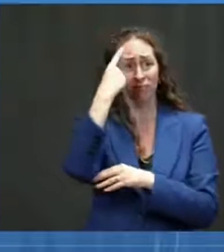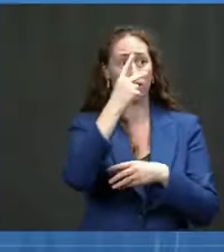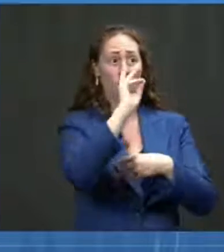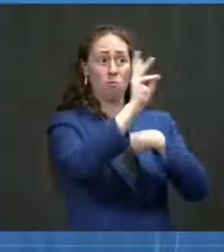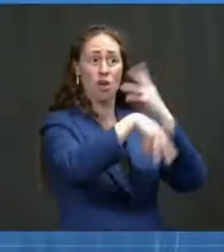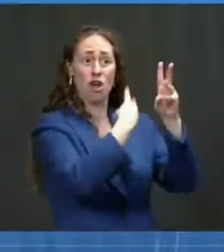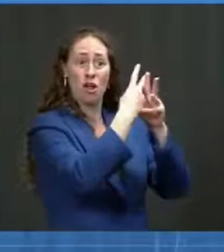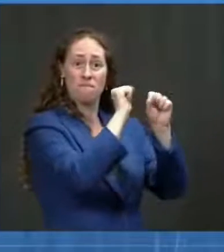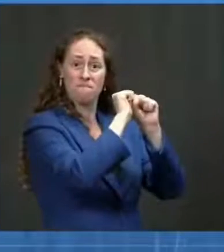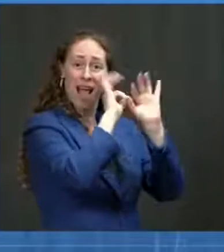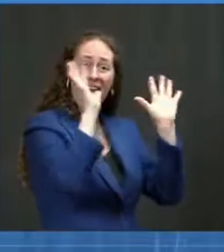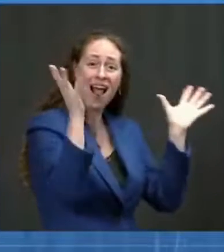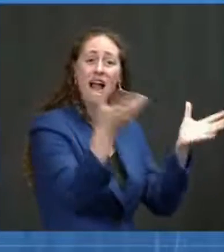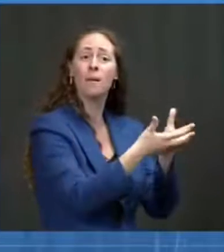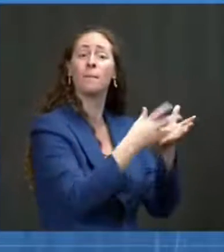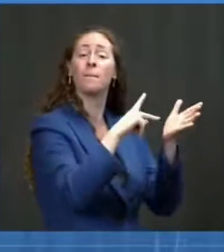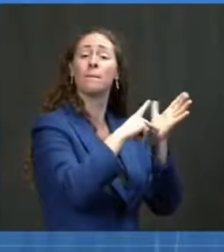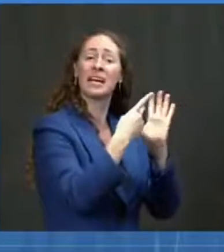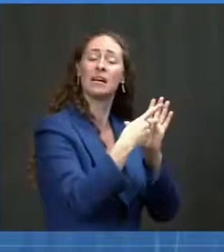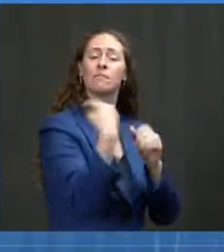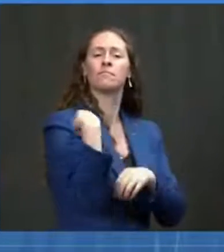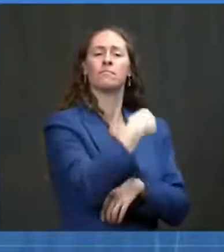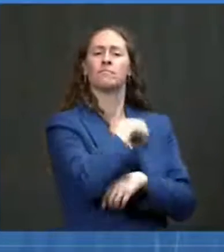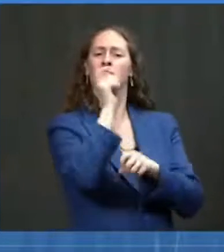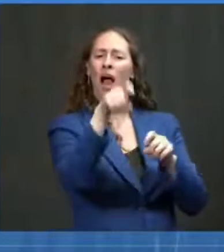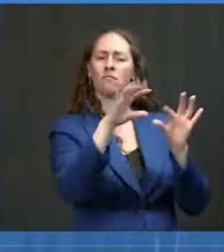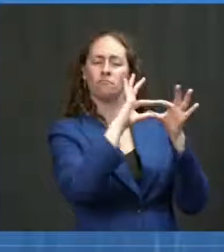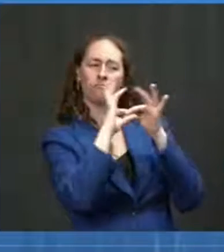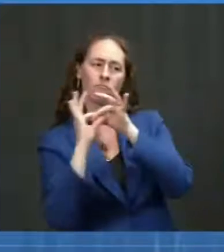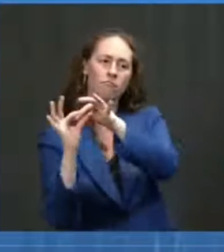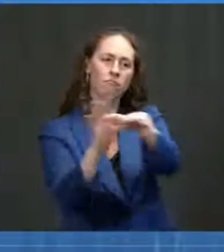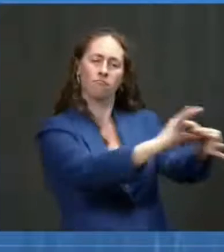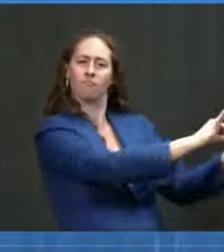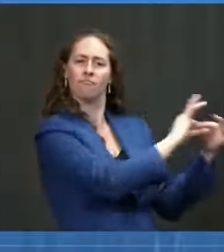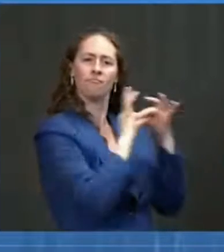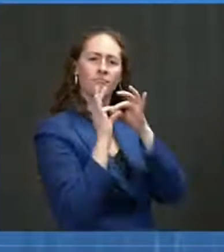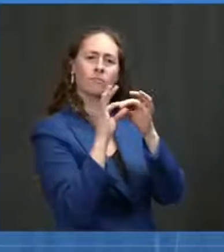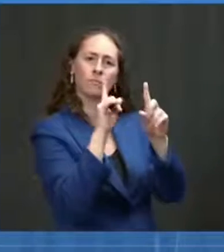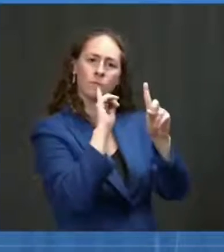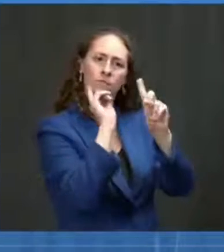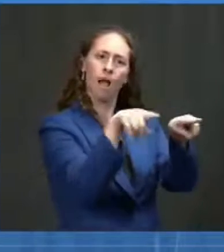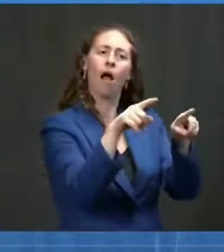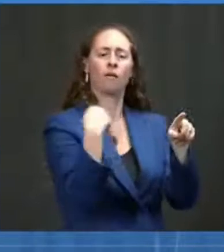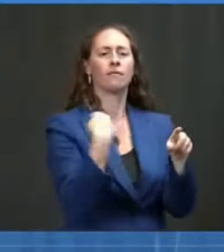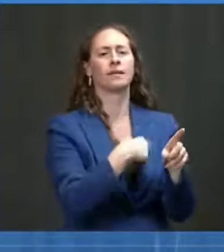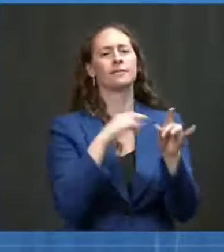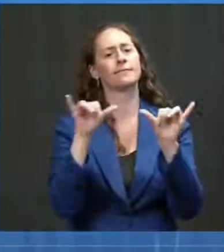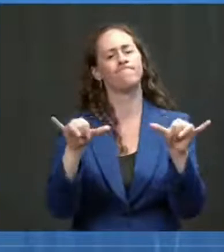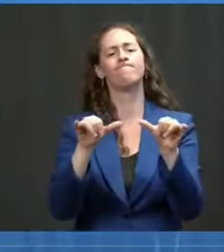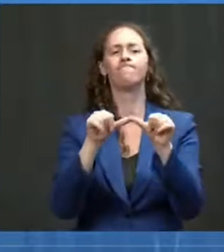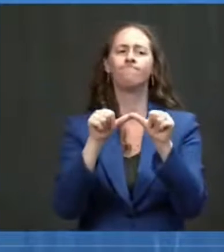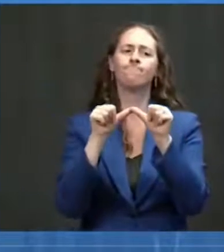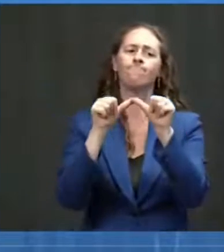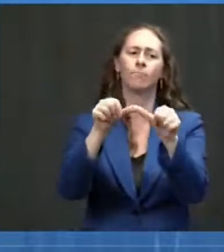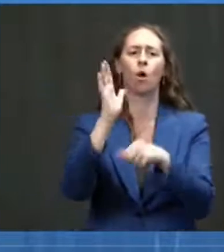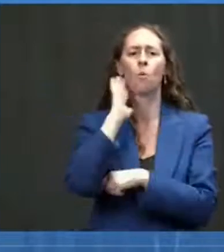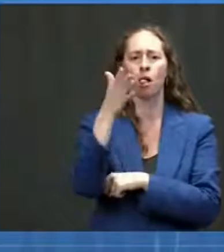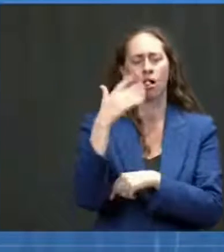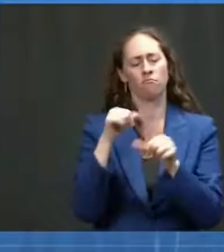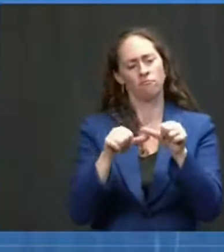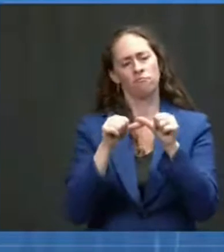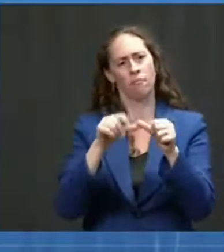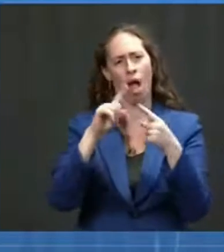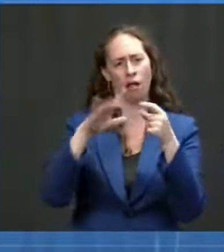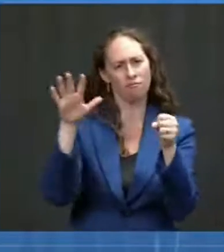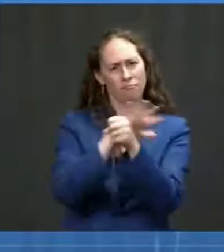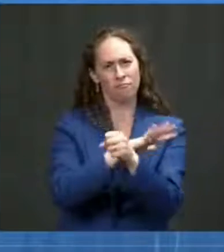and we will not stop until America and the world are vaccinated against COVID-19. I'm speaking to you today